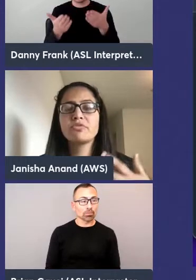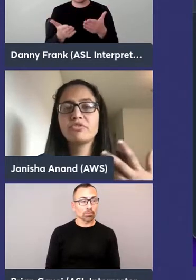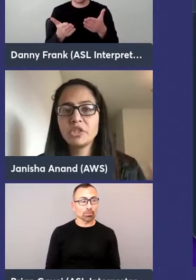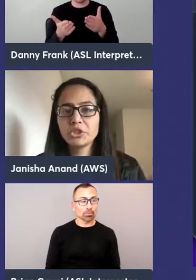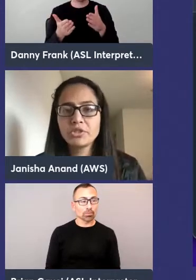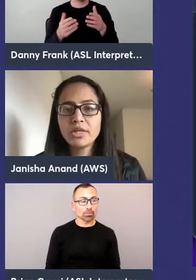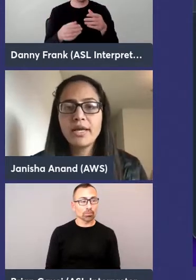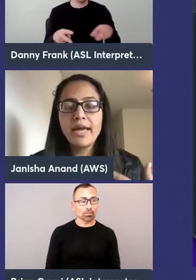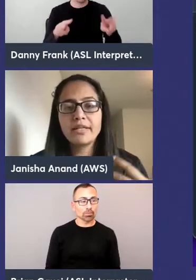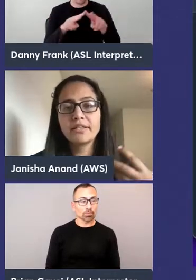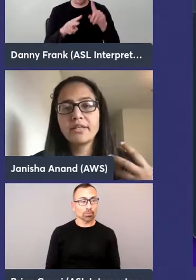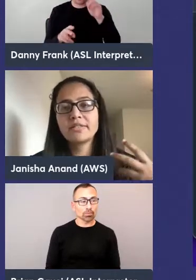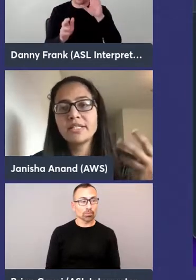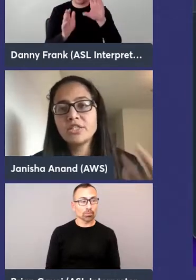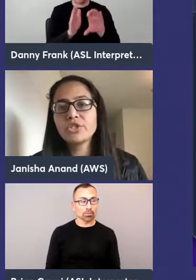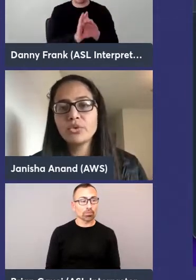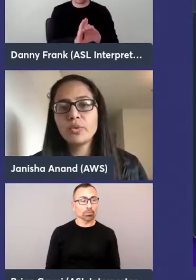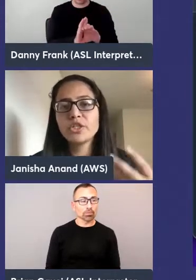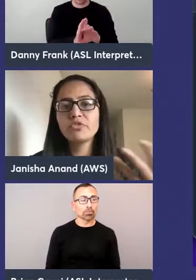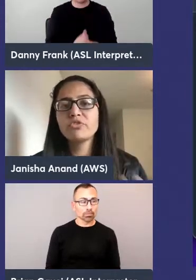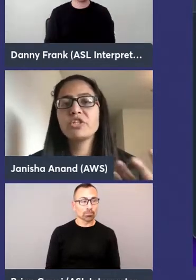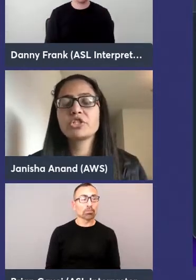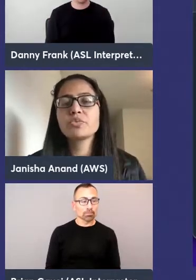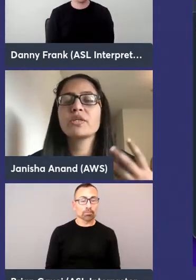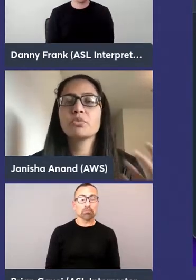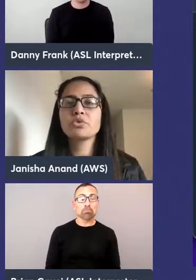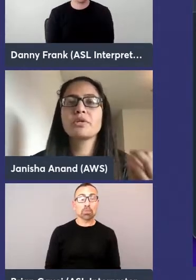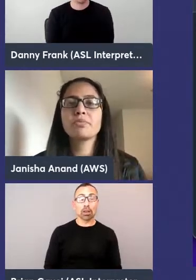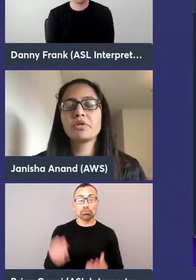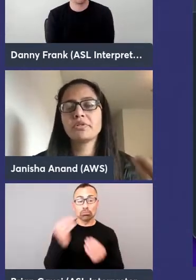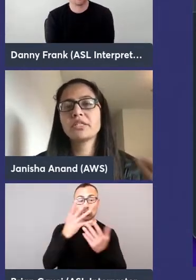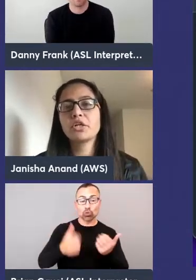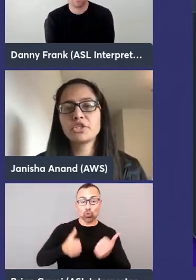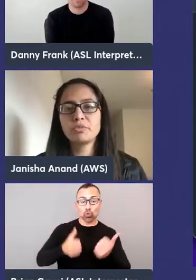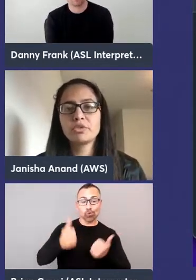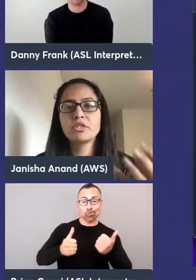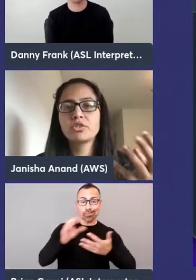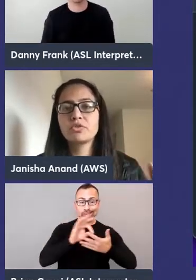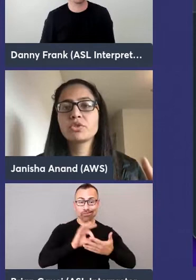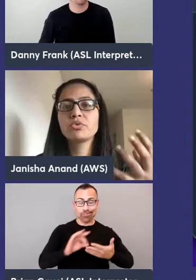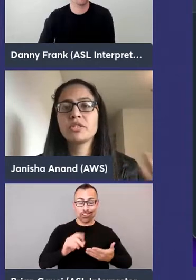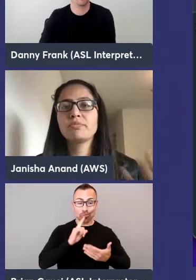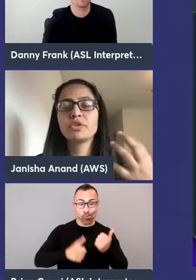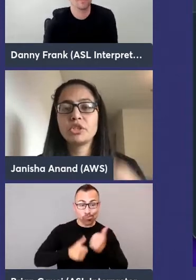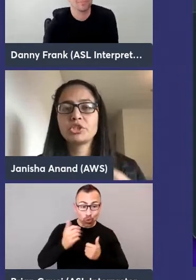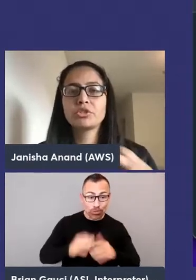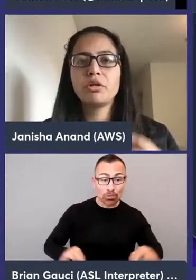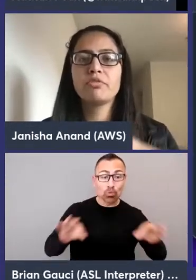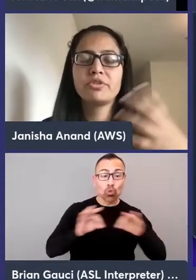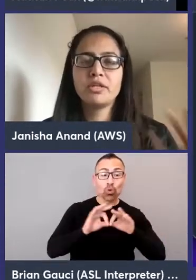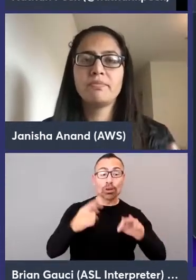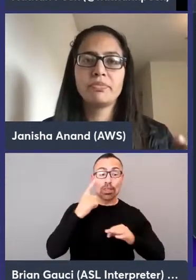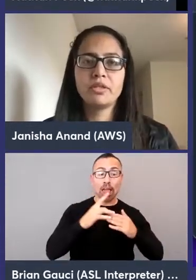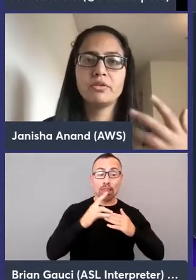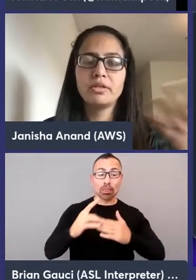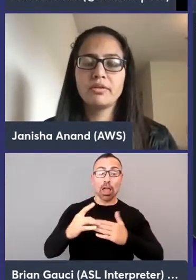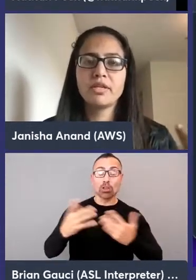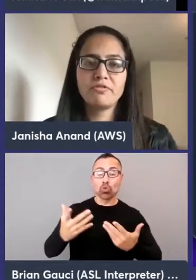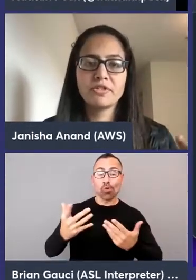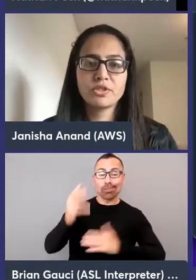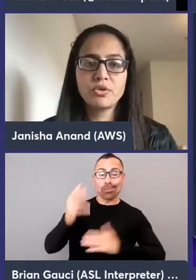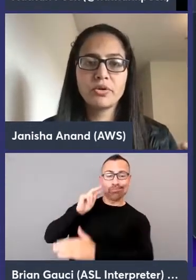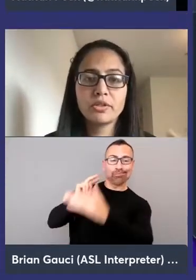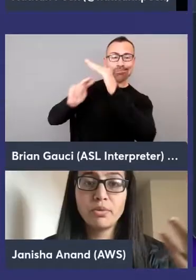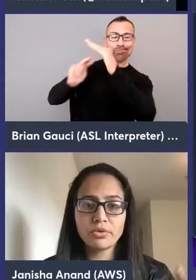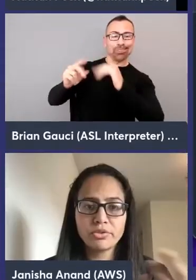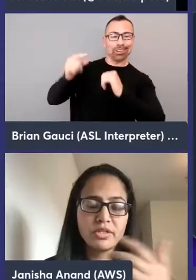values of the features, and it tells you which of the features were the most important that contributed to the prediction of the